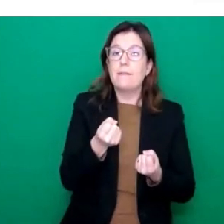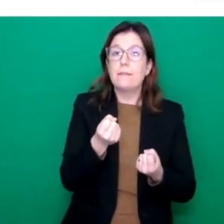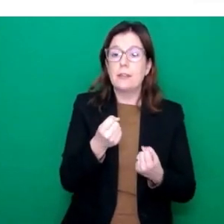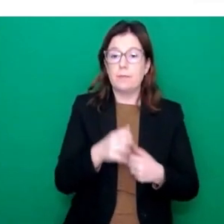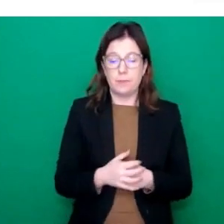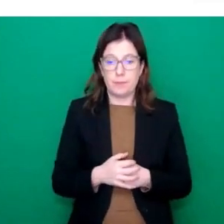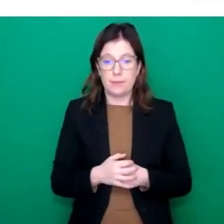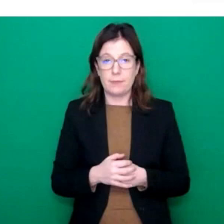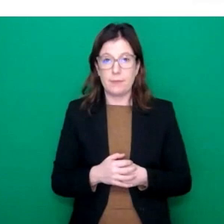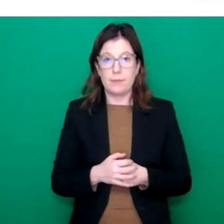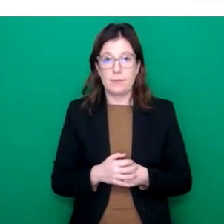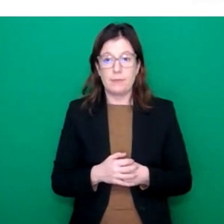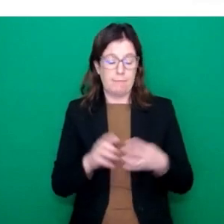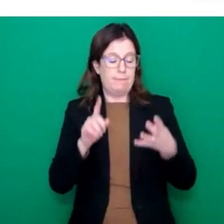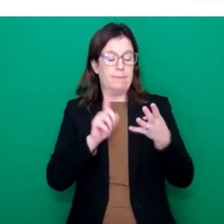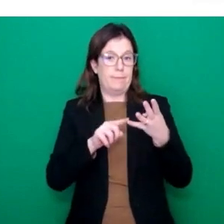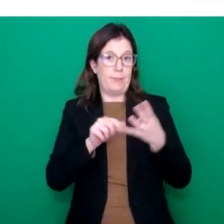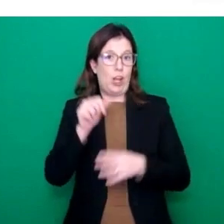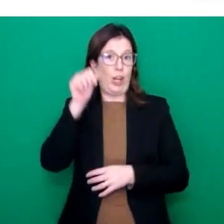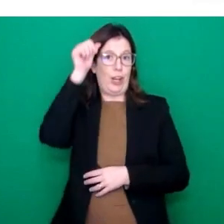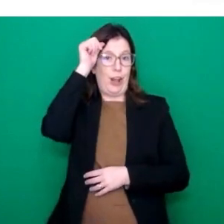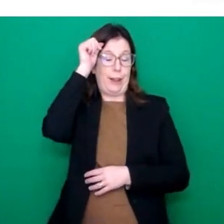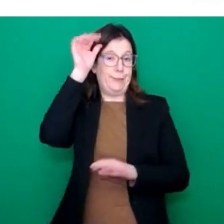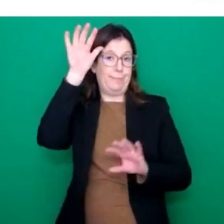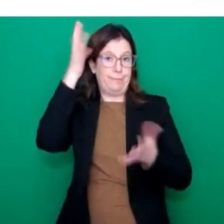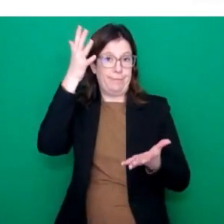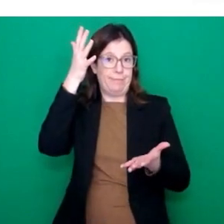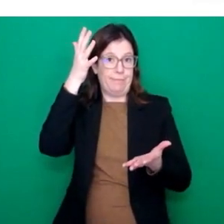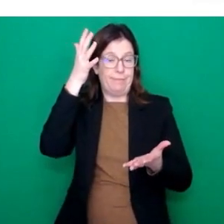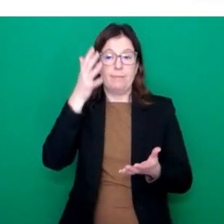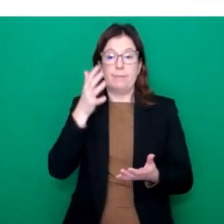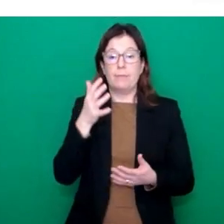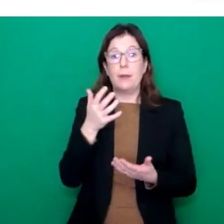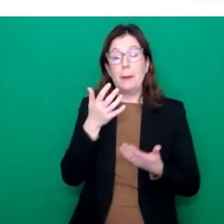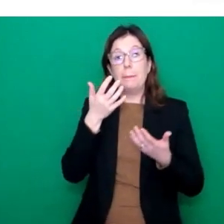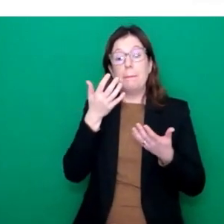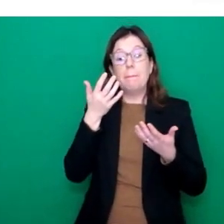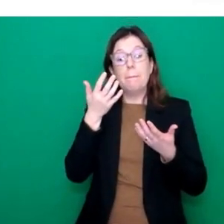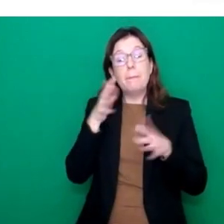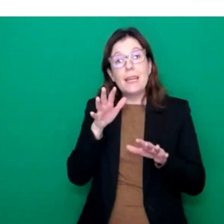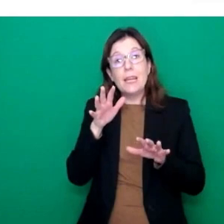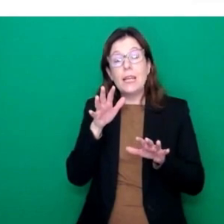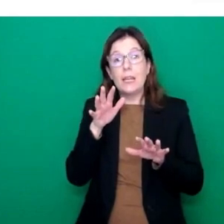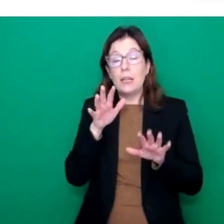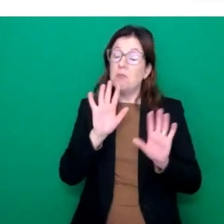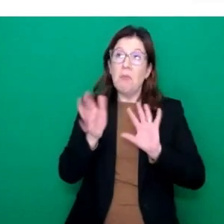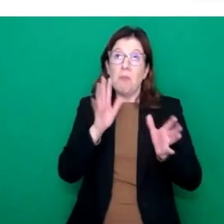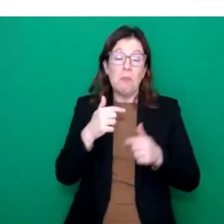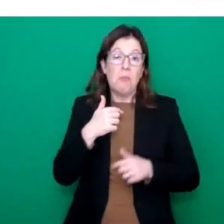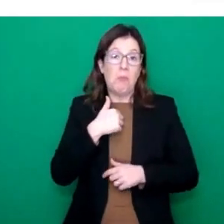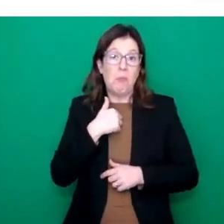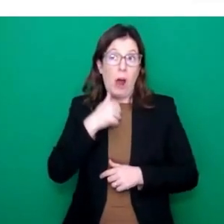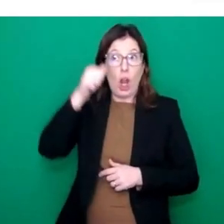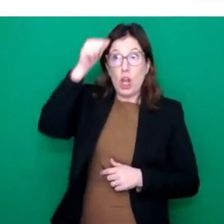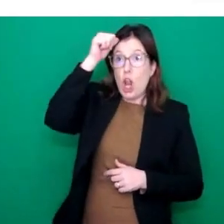Finally, the lack of knowledge. I will then also hint from findings that, and I think the term lack of